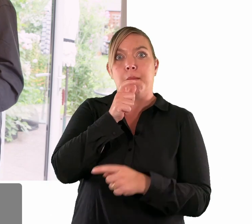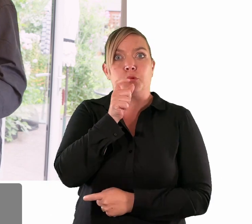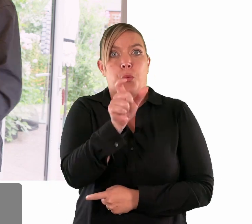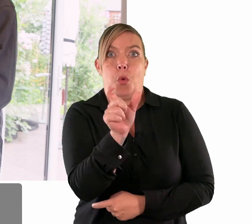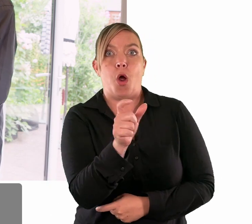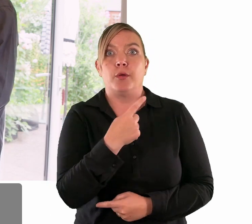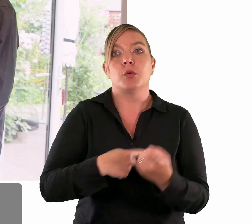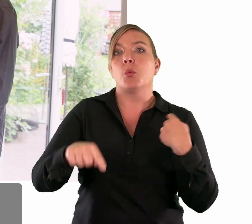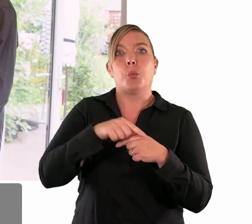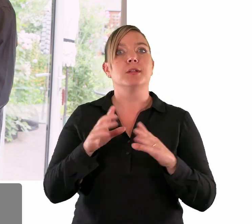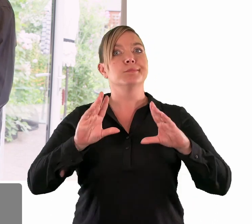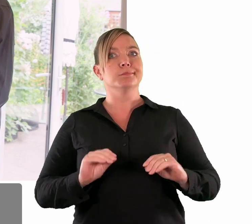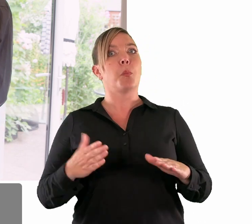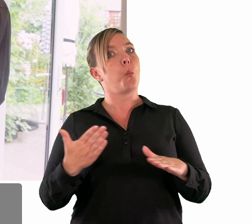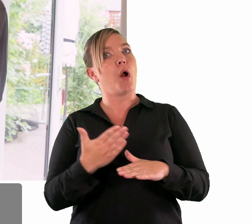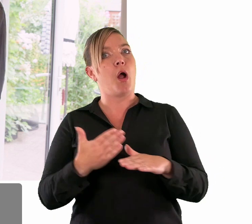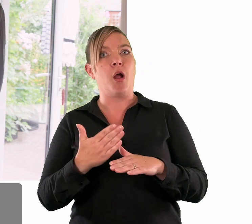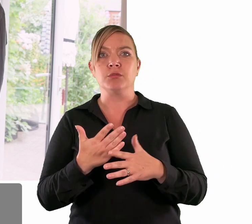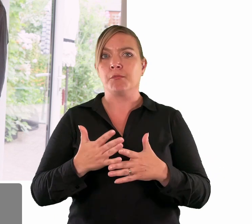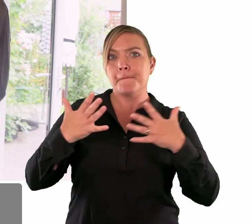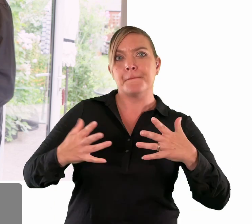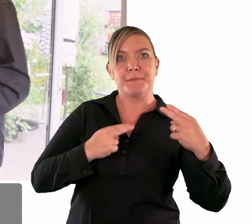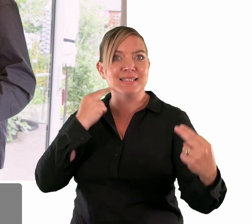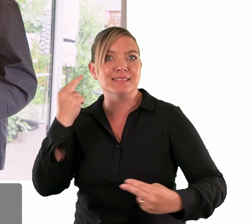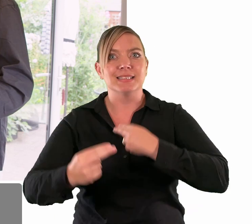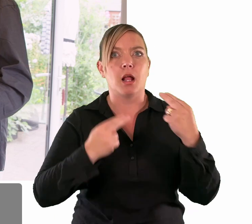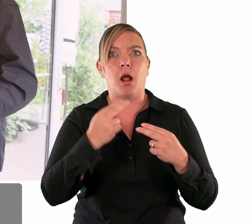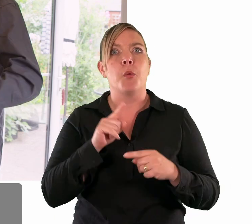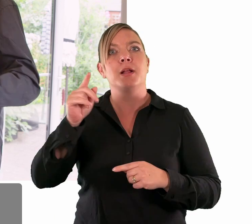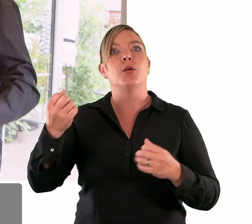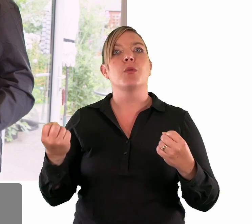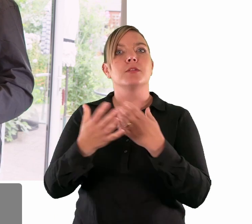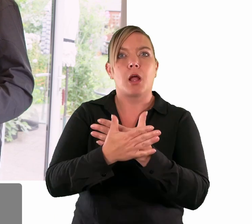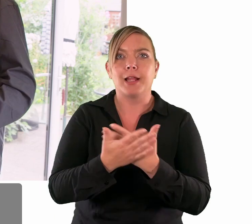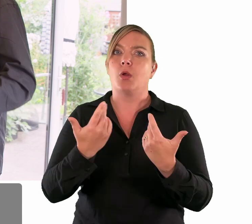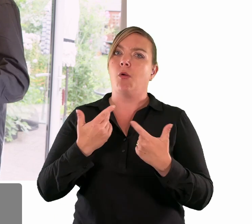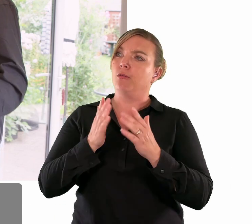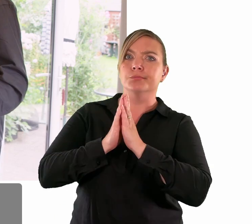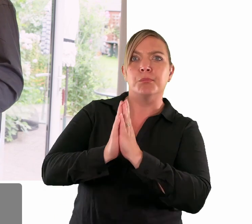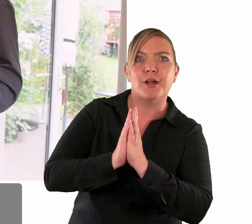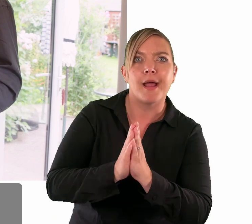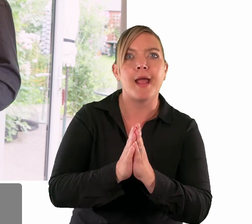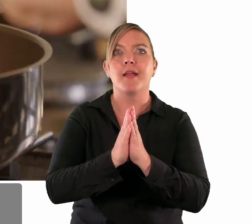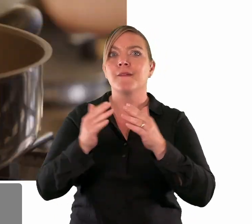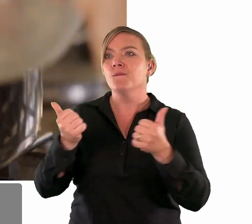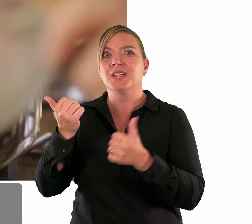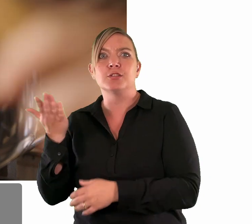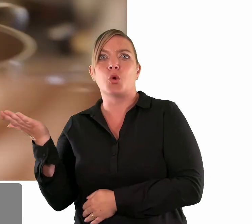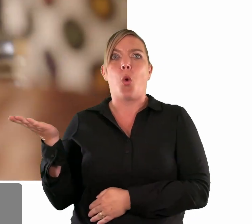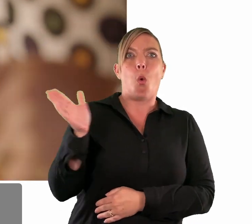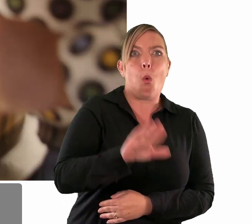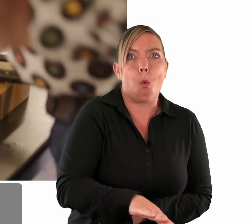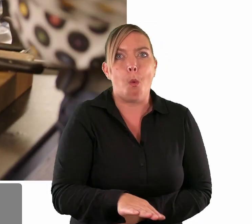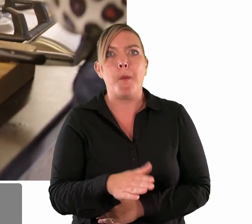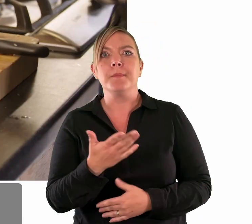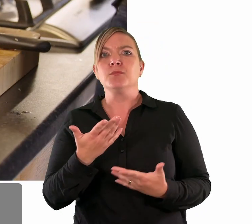synagogue, say our prayers, we'd have a big dinner at home. It's more of a celebration that we finished another week and now we're ready